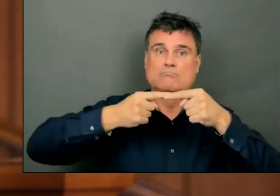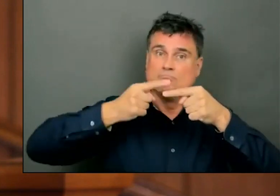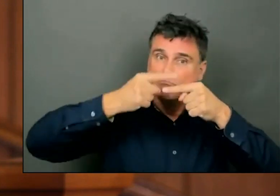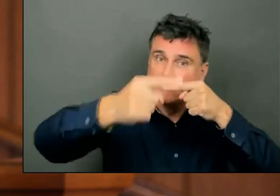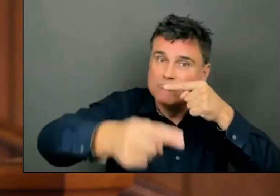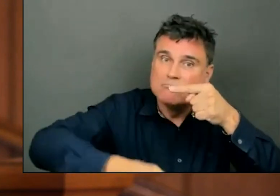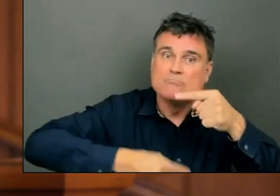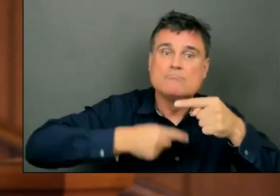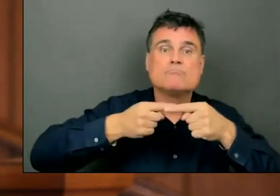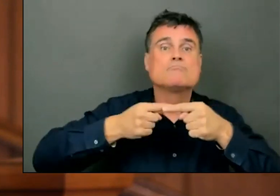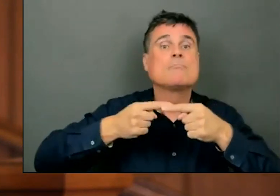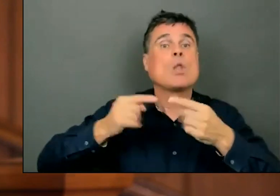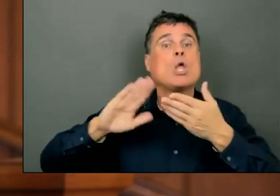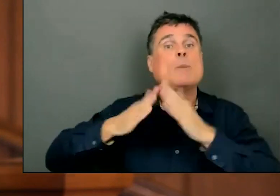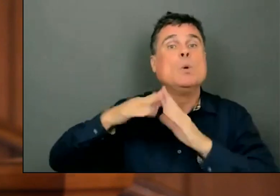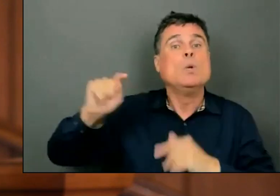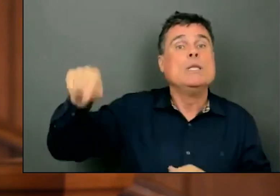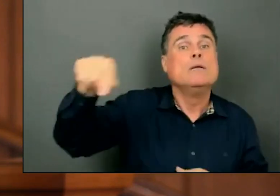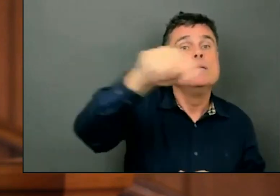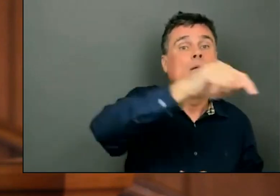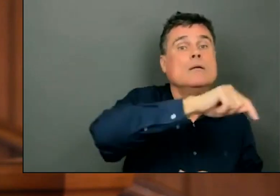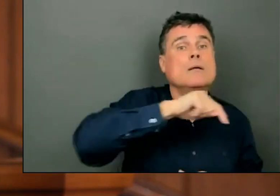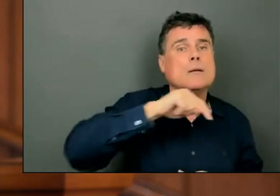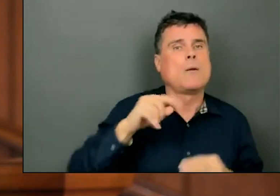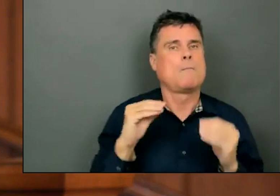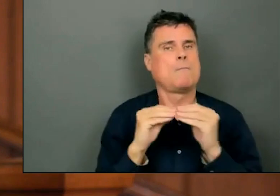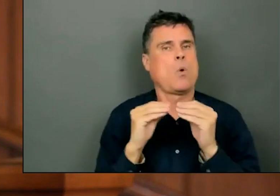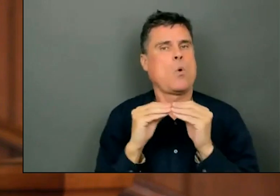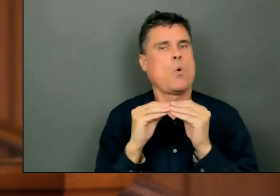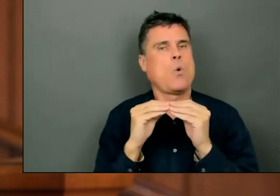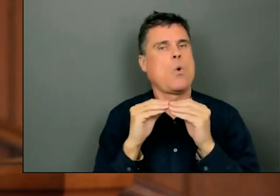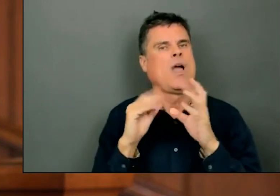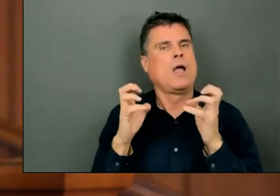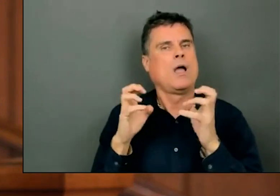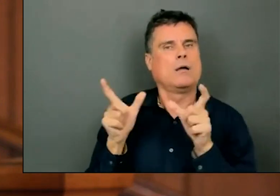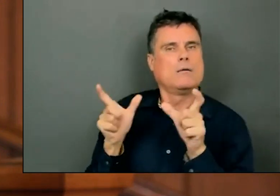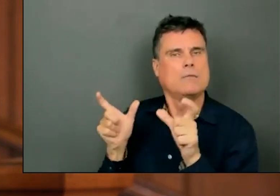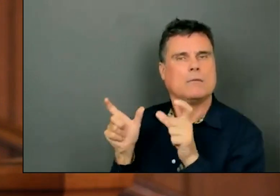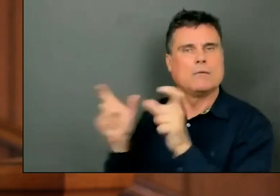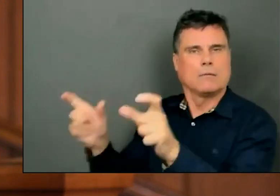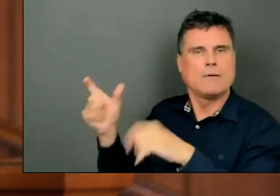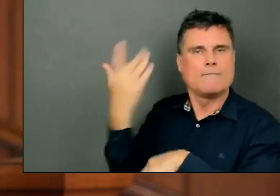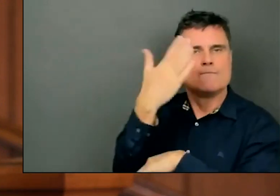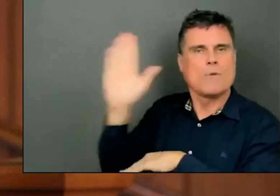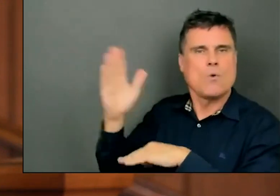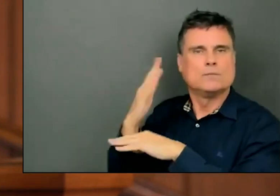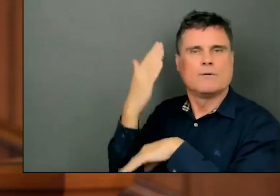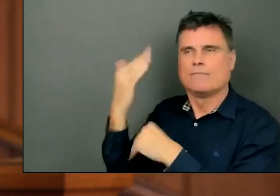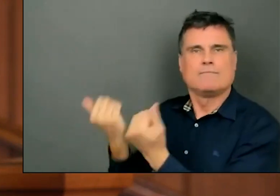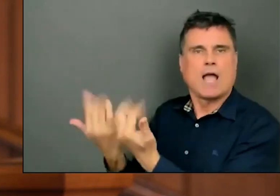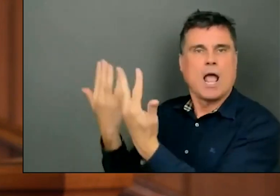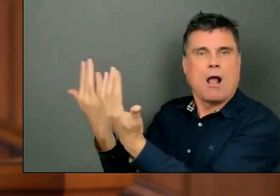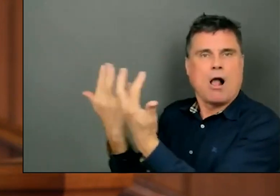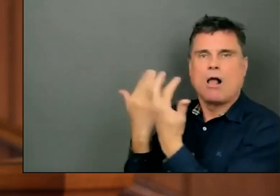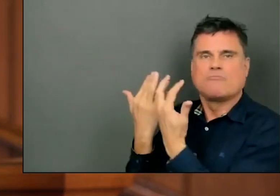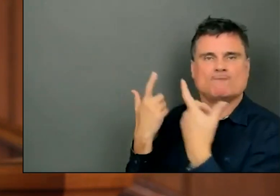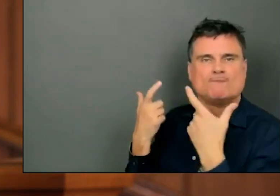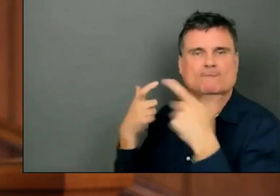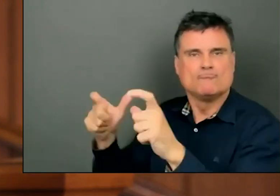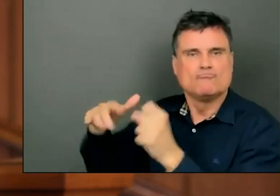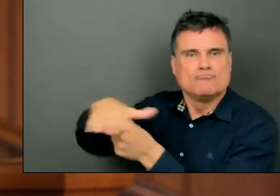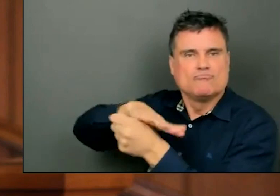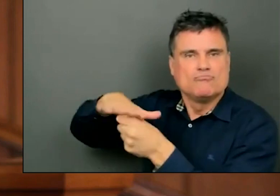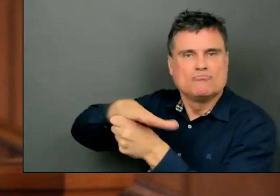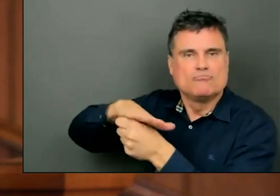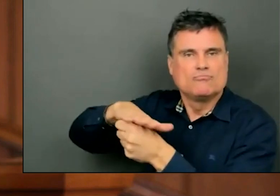like Logan Lake so we can protect people and protect property. This is an enormous change in my mind, and Minister Conroy and her team are ready to